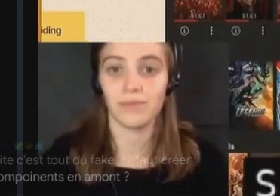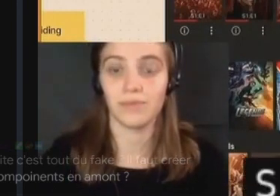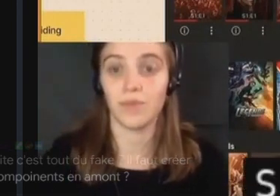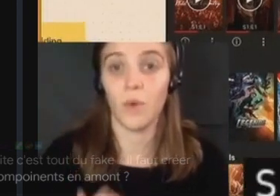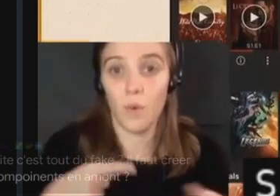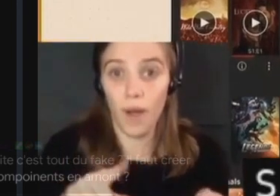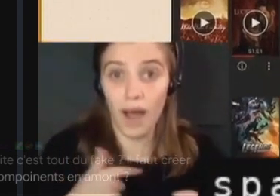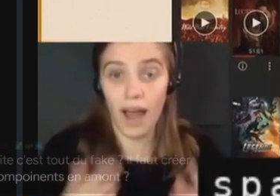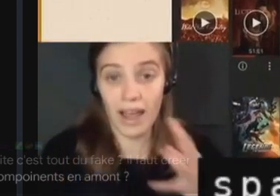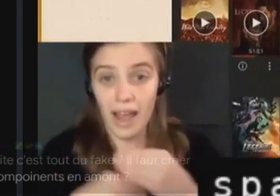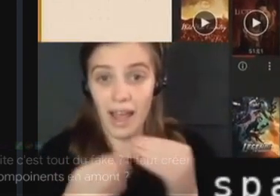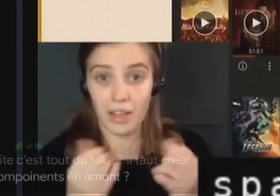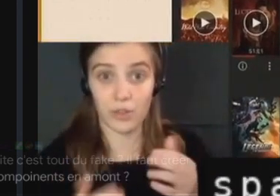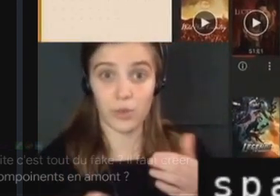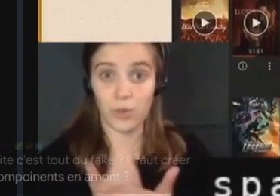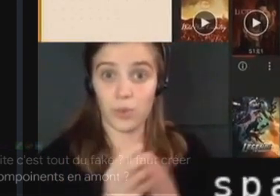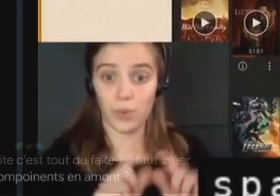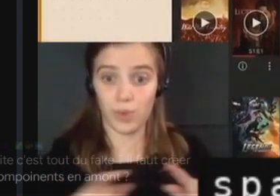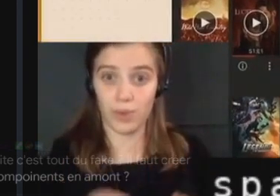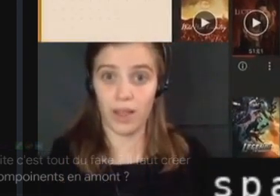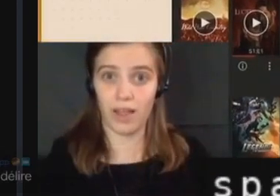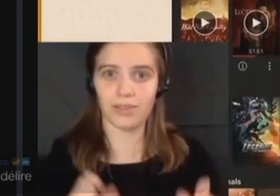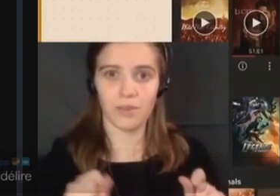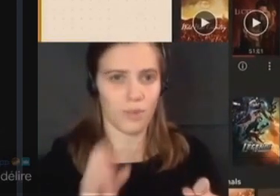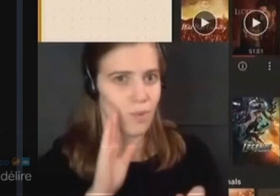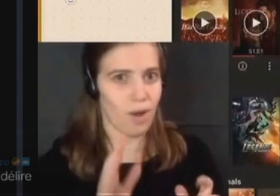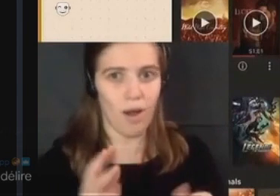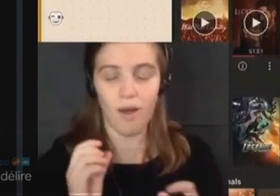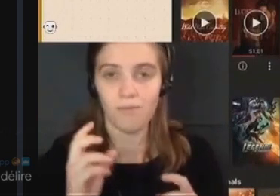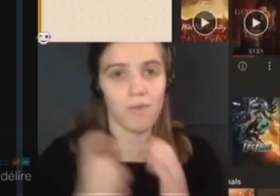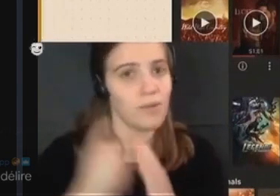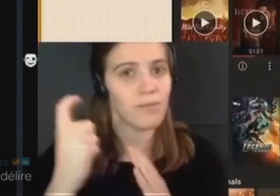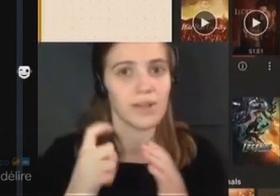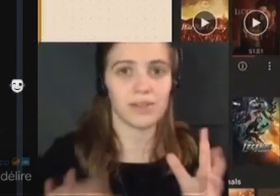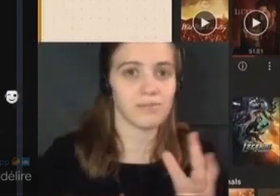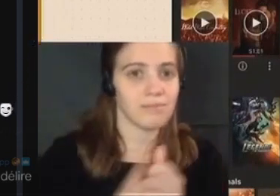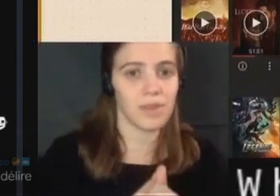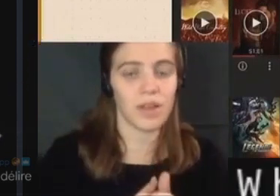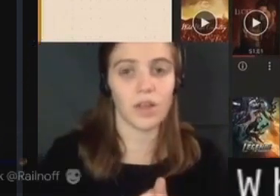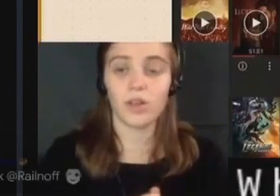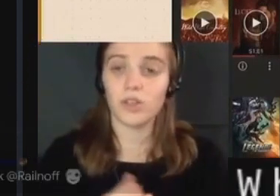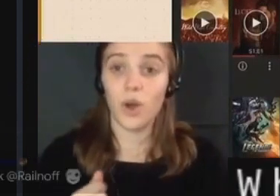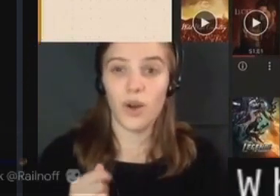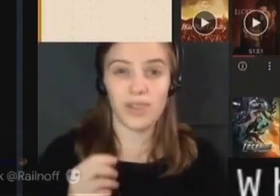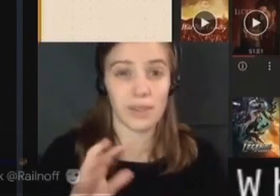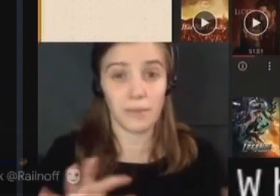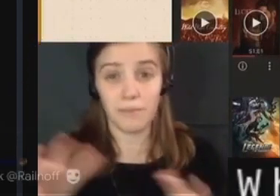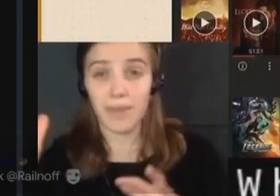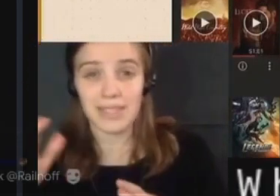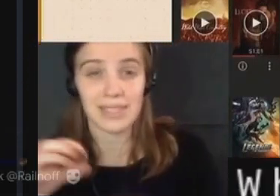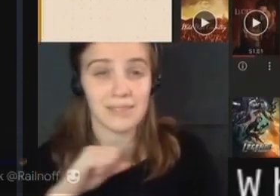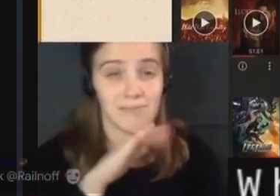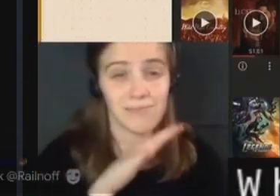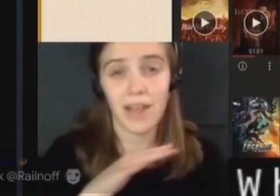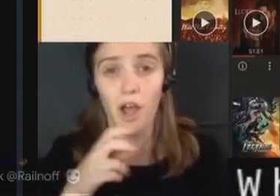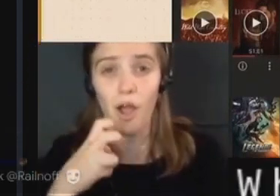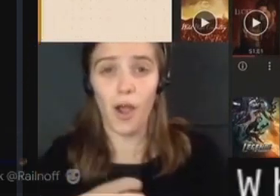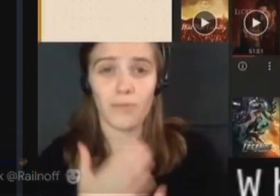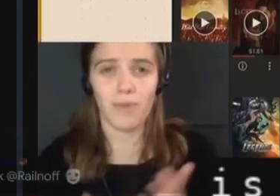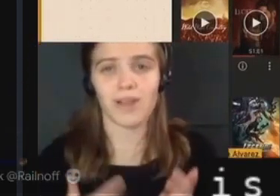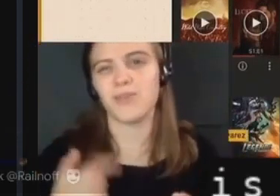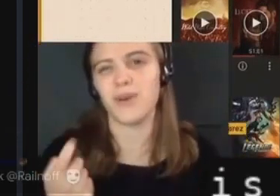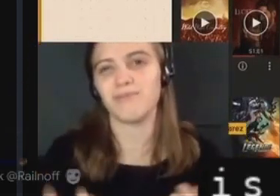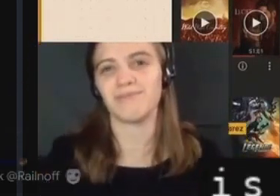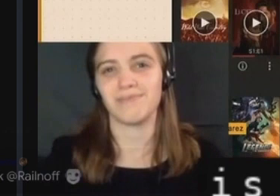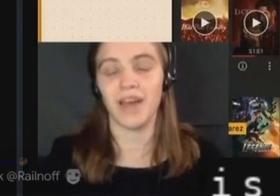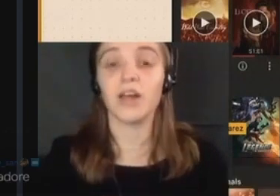lines or remove them. Oui, en fait, bah, c'est Figma, en fait. Hein. The messy parts, the hard parts of your design system, for potentially